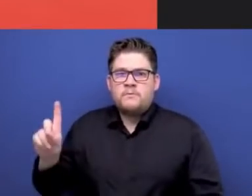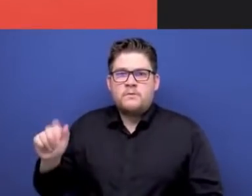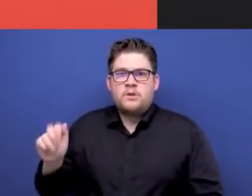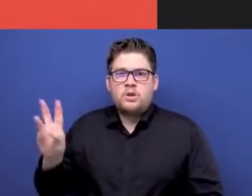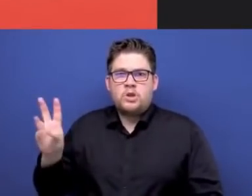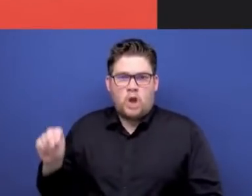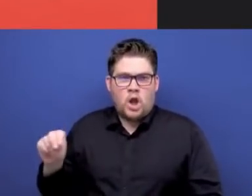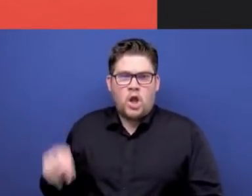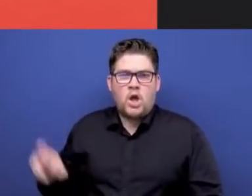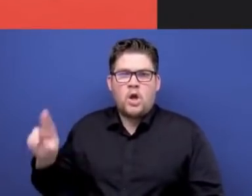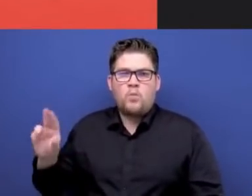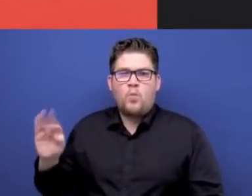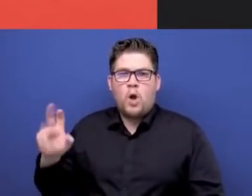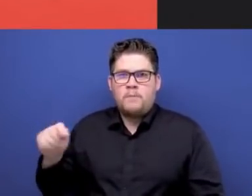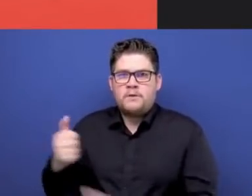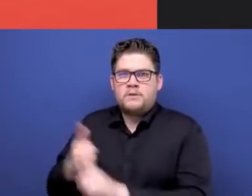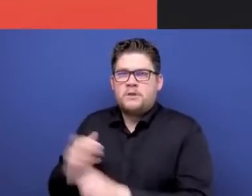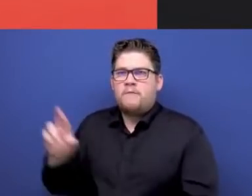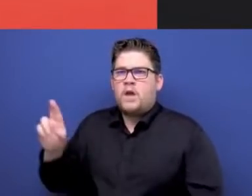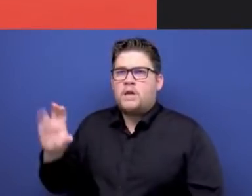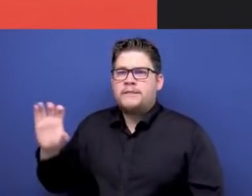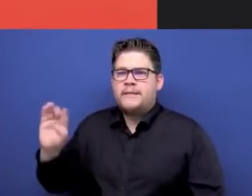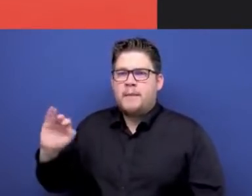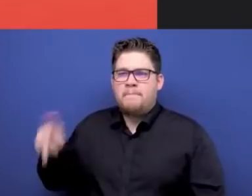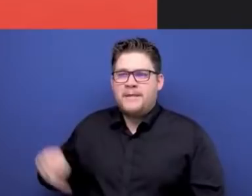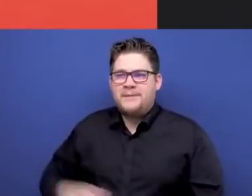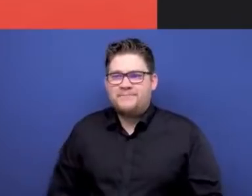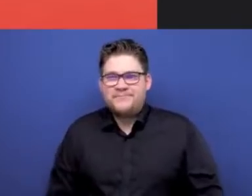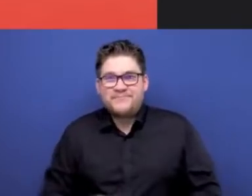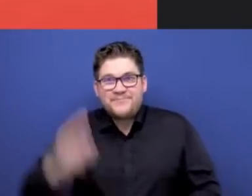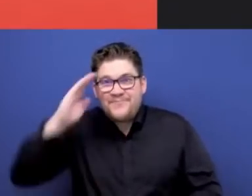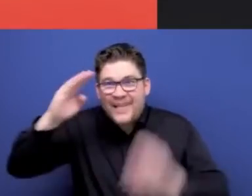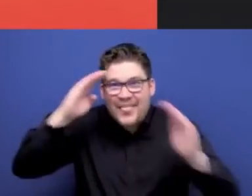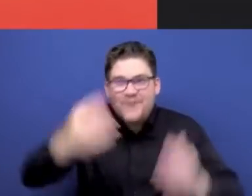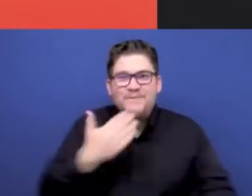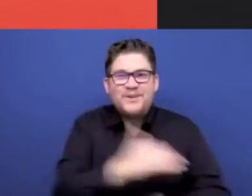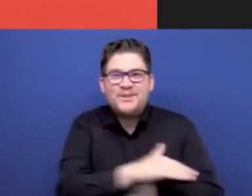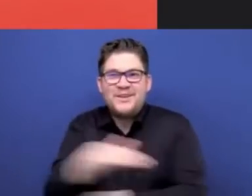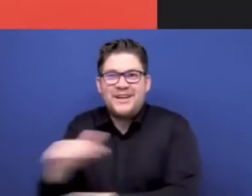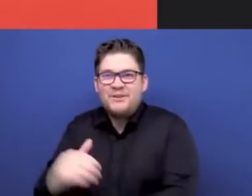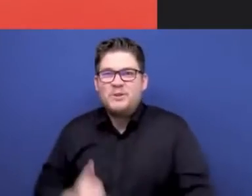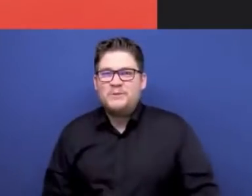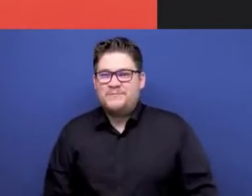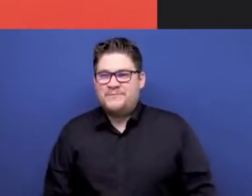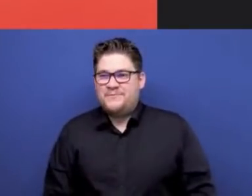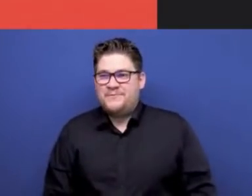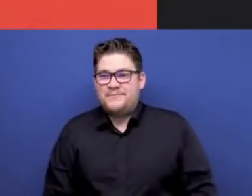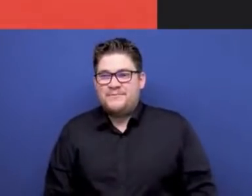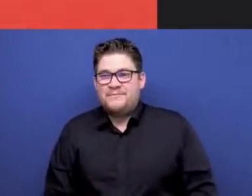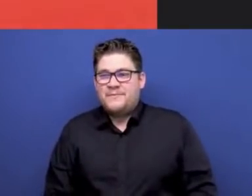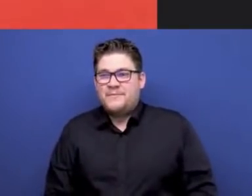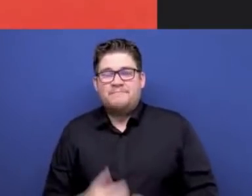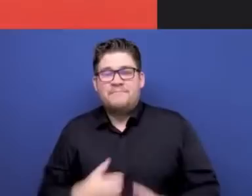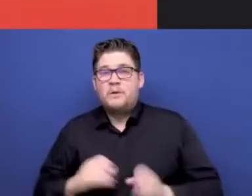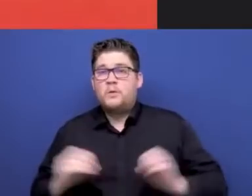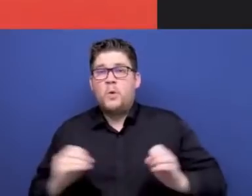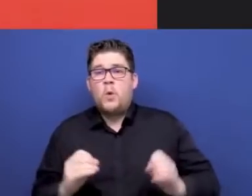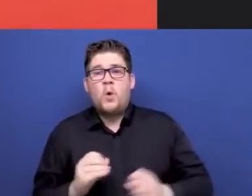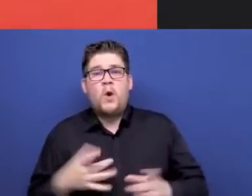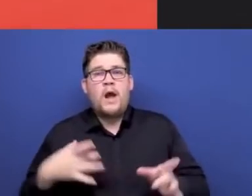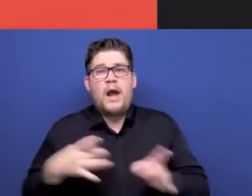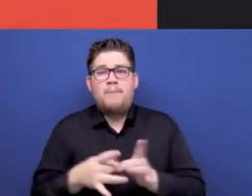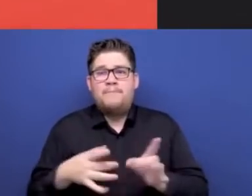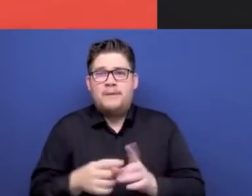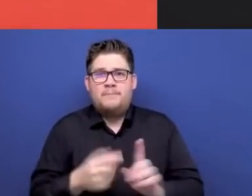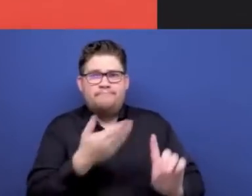Hi, good afternoon. Thanks so much for joining us here today. Not a significant update from us from the Rcmp today, just reassuring you that we are working